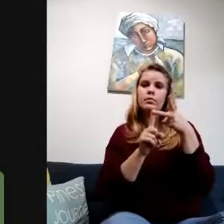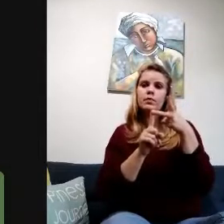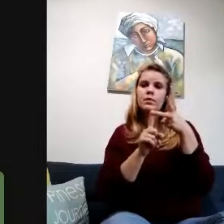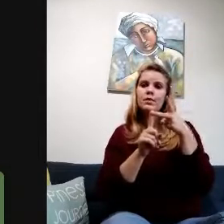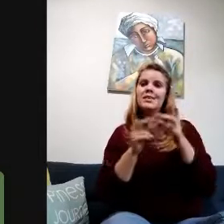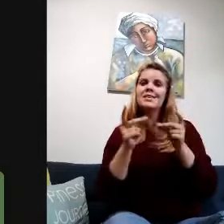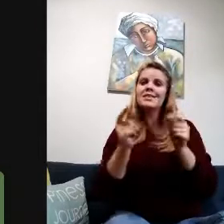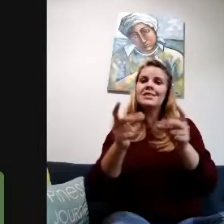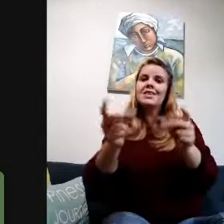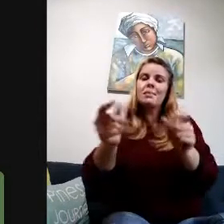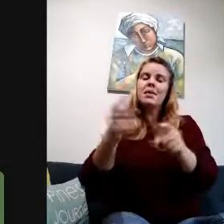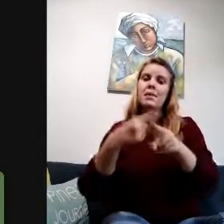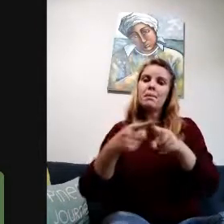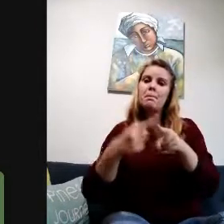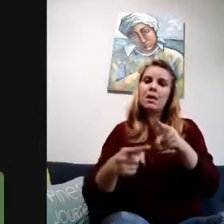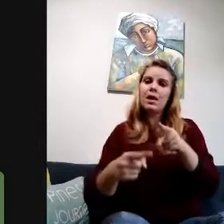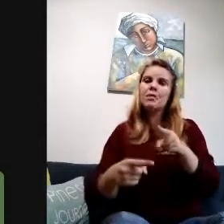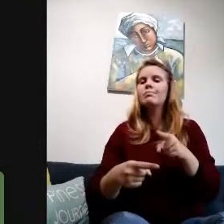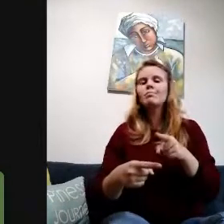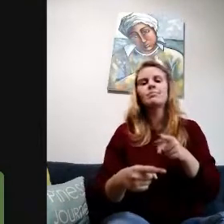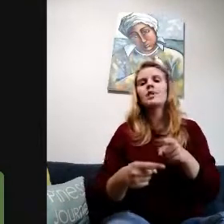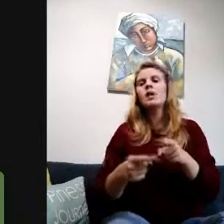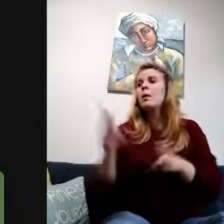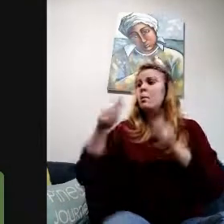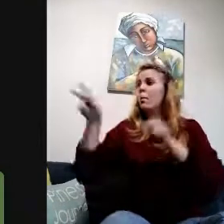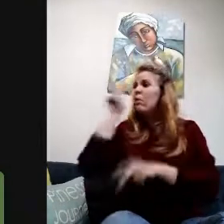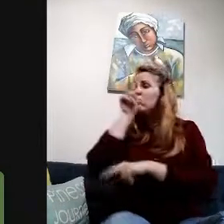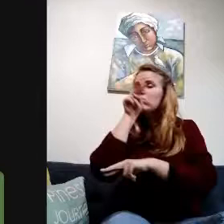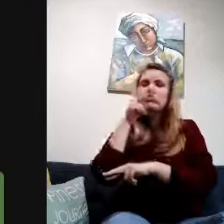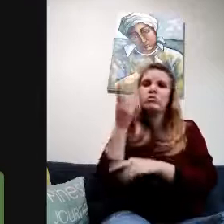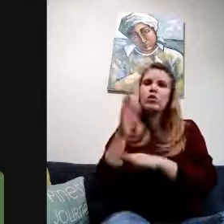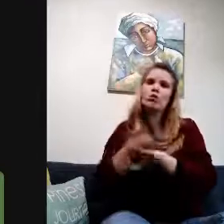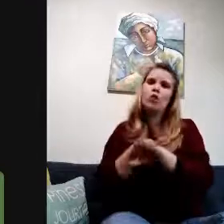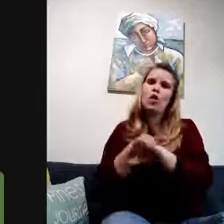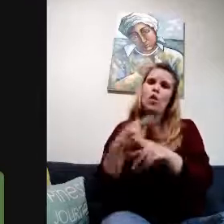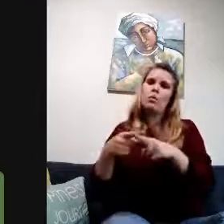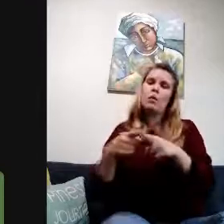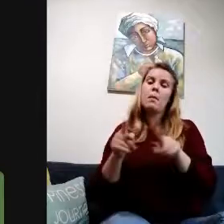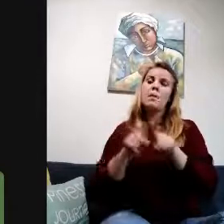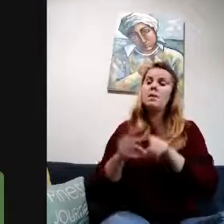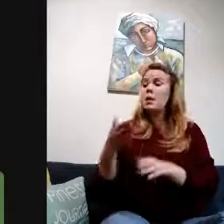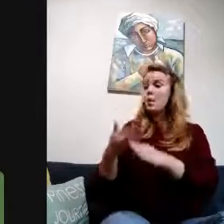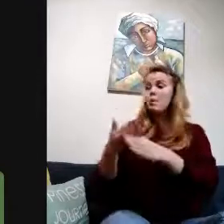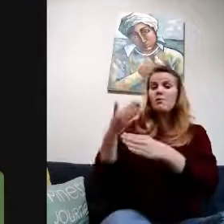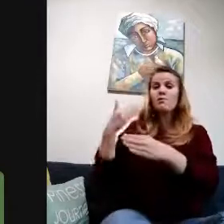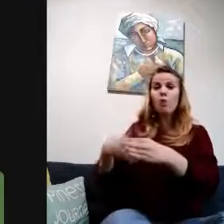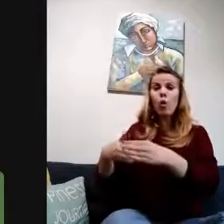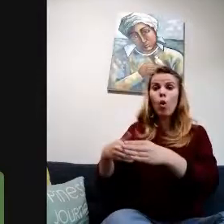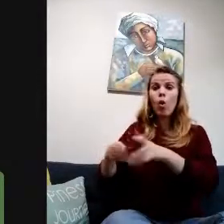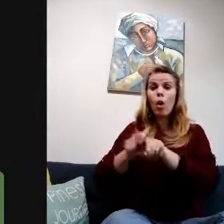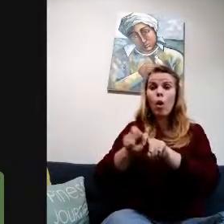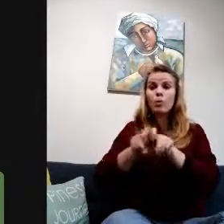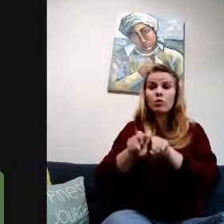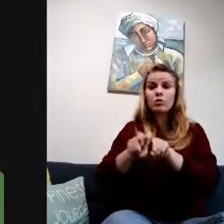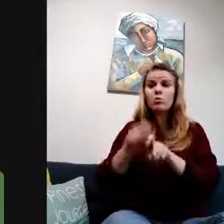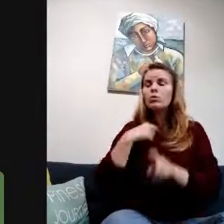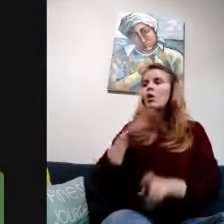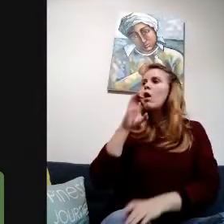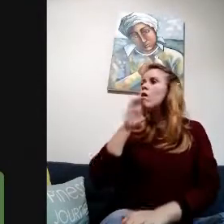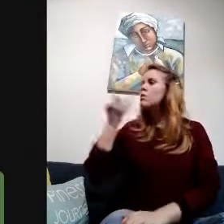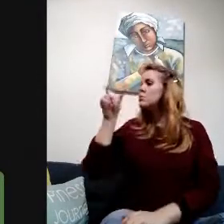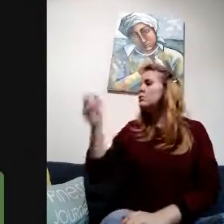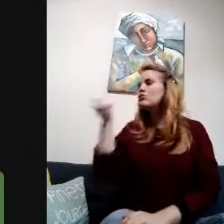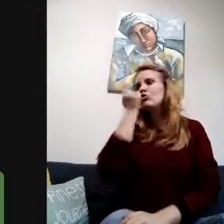some concerns previously, but guys, I'm still surprised. Previous tournament, we had to ask someone not to go on the